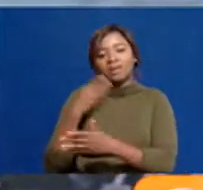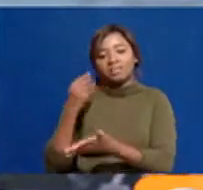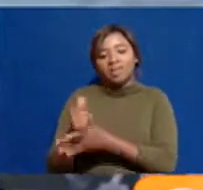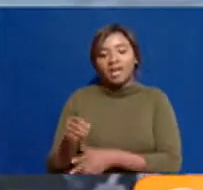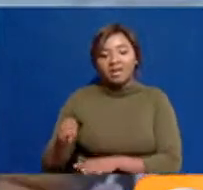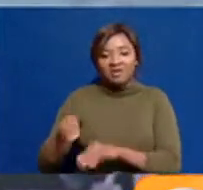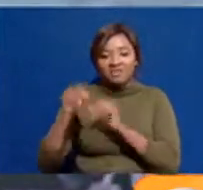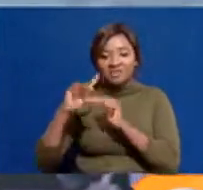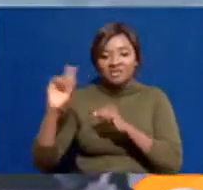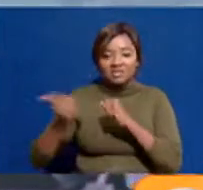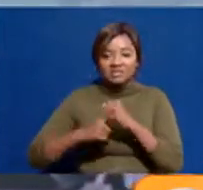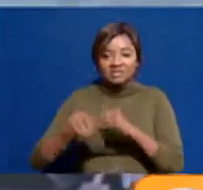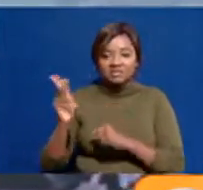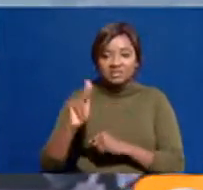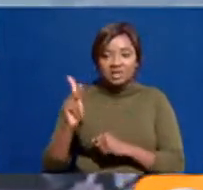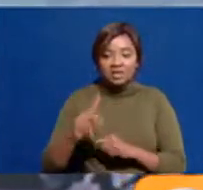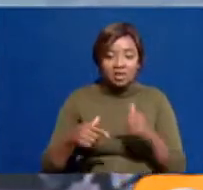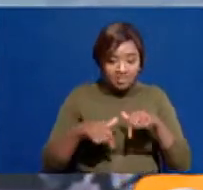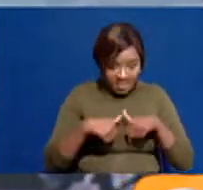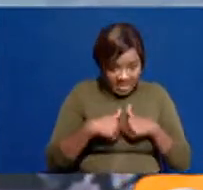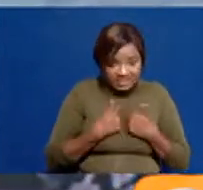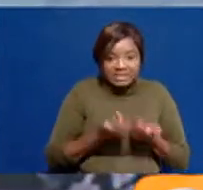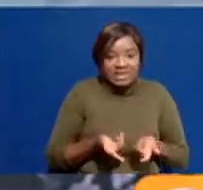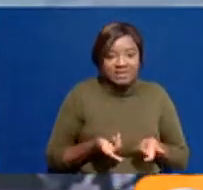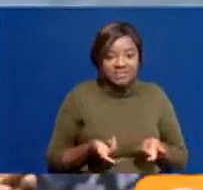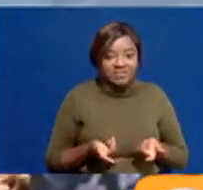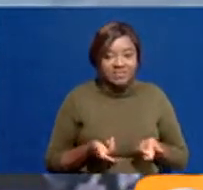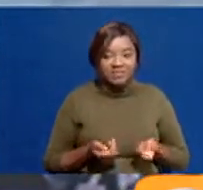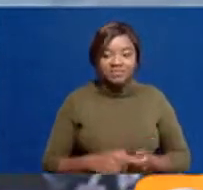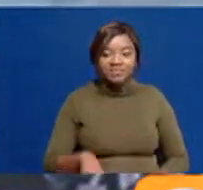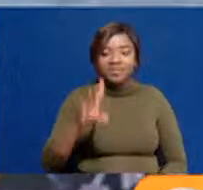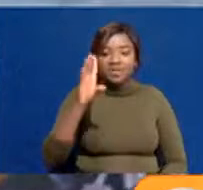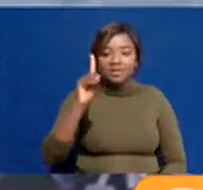fertilizer. I bought the 6,000 shillings fertilizer. Which one? DAP, NPK?